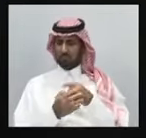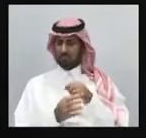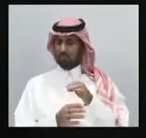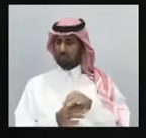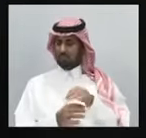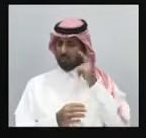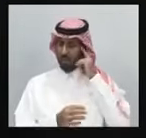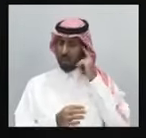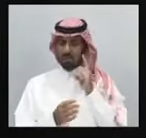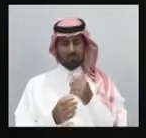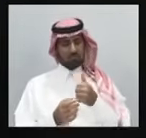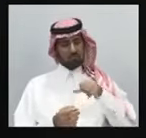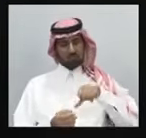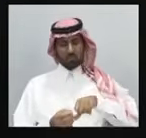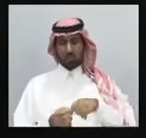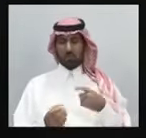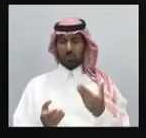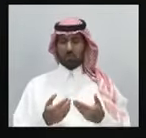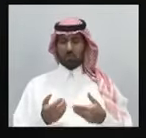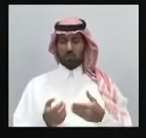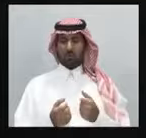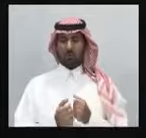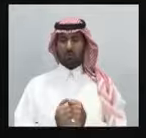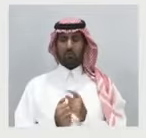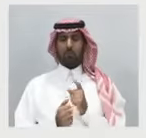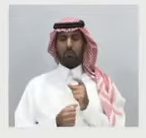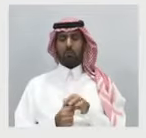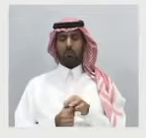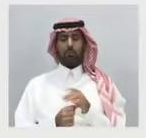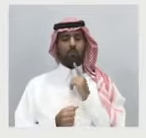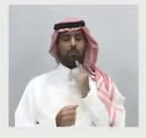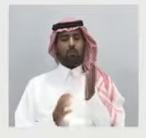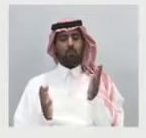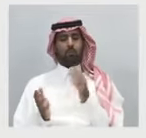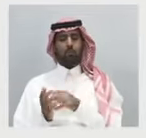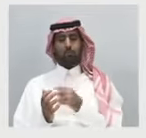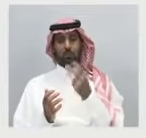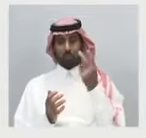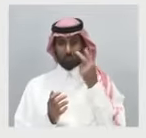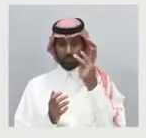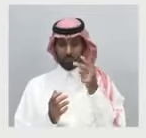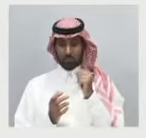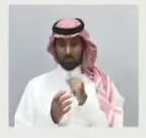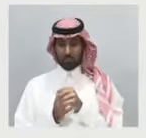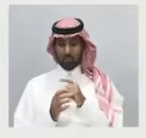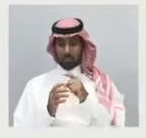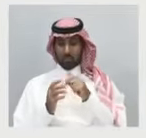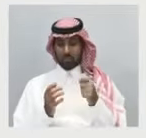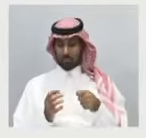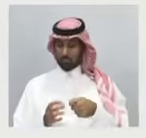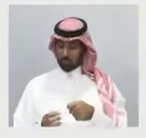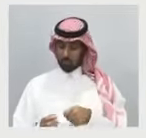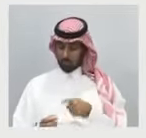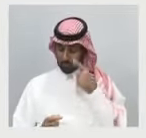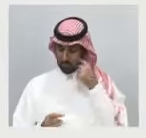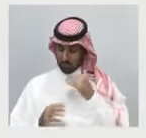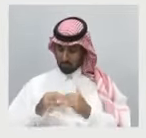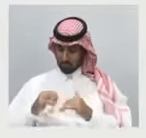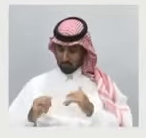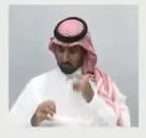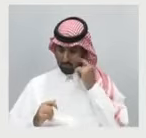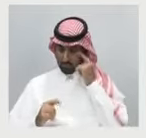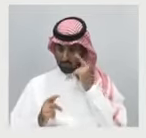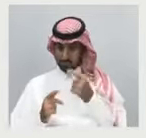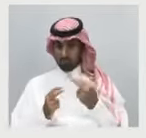so good with dealing with people. What about the other one? Here it is a painstaking, archaeological, painstaking. I have to